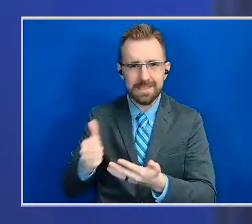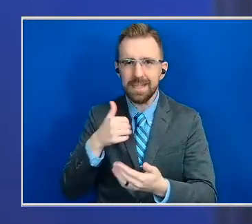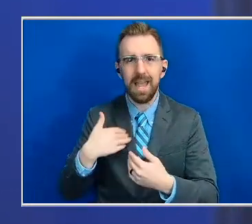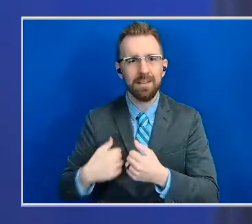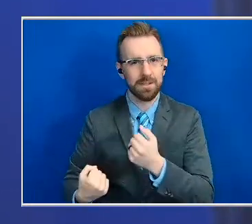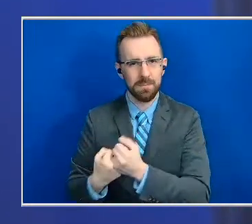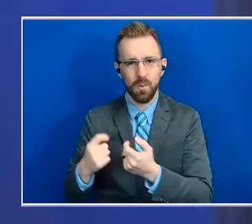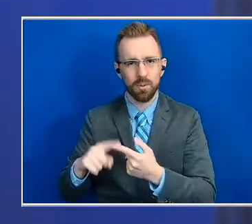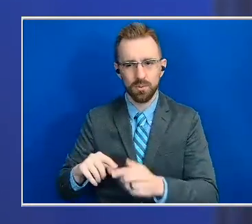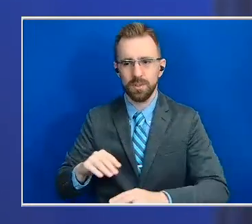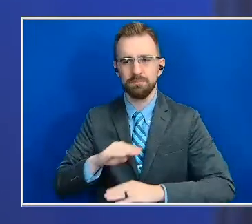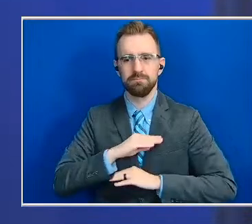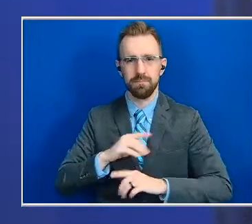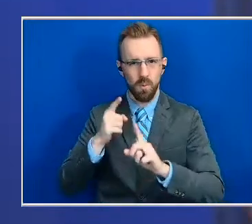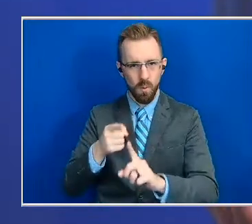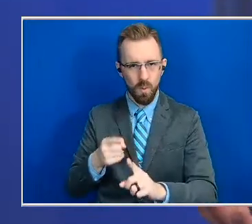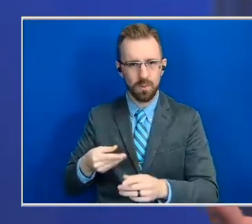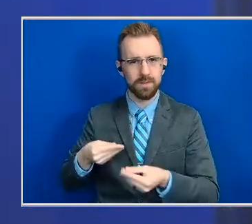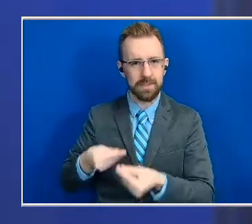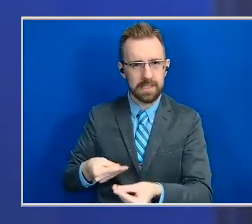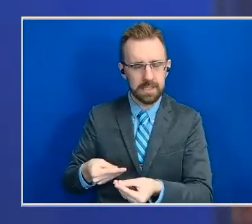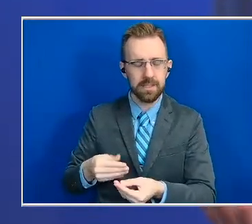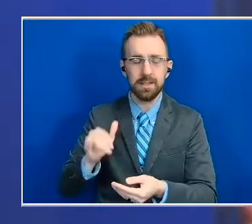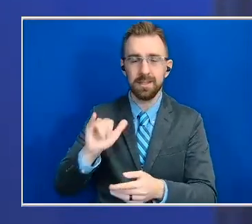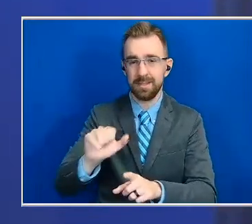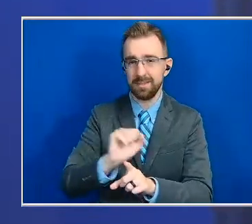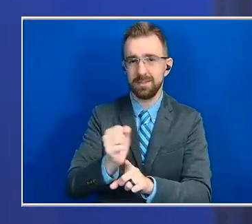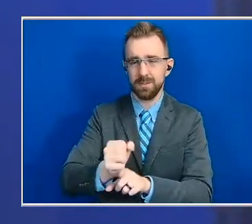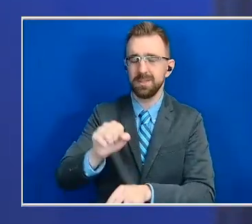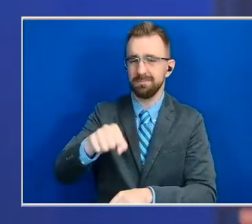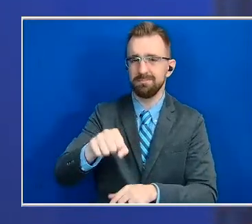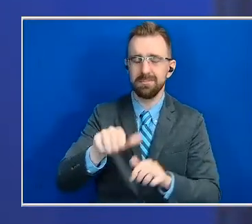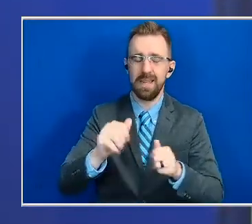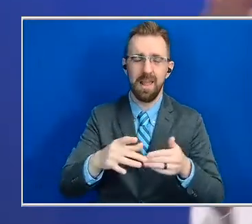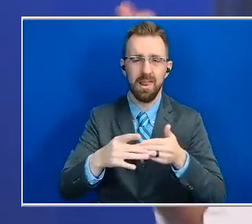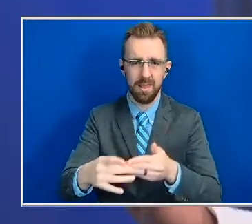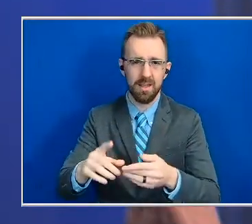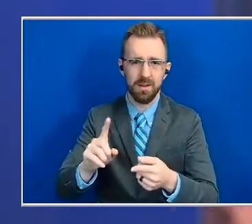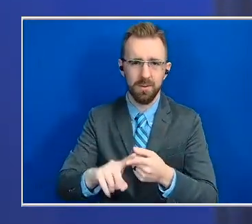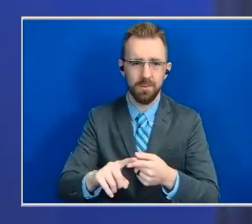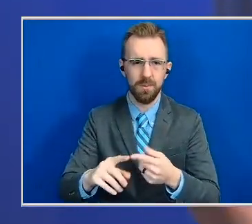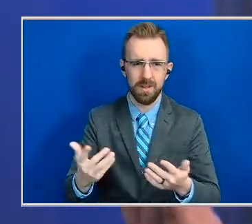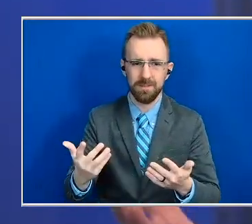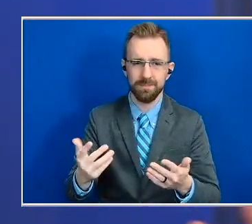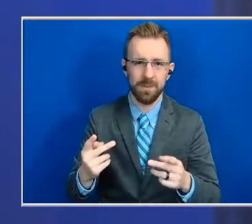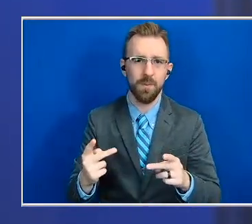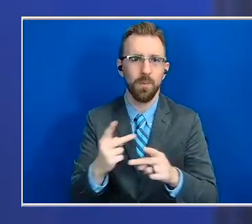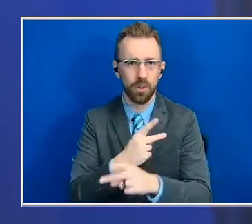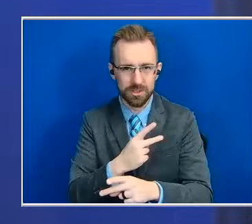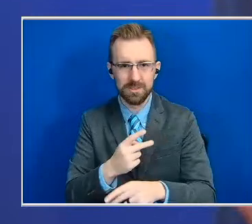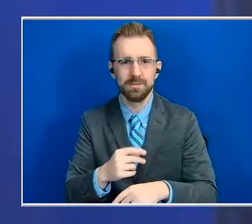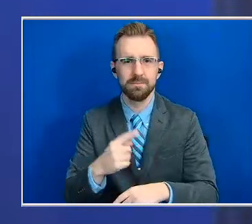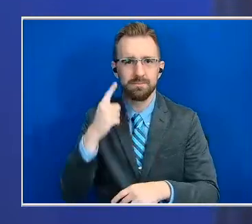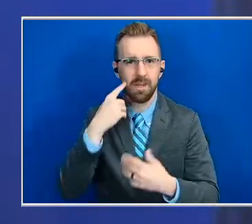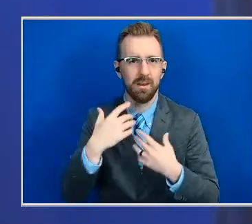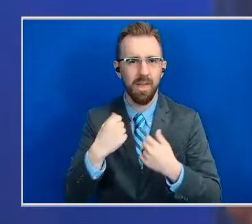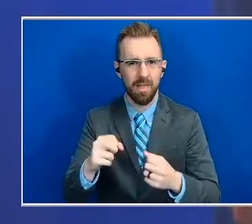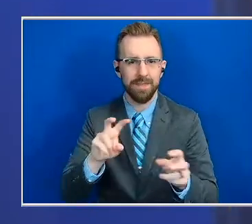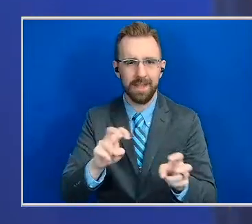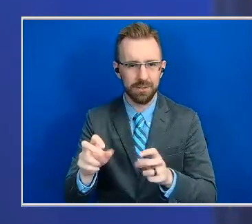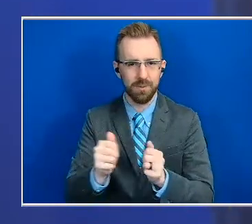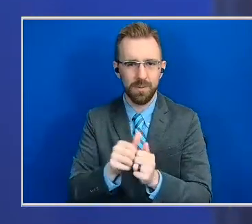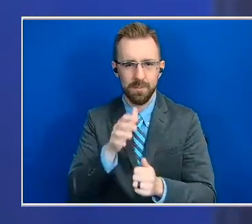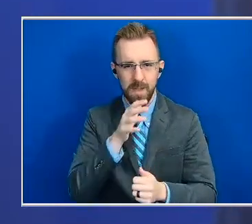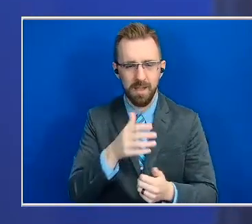breastfeeding goals. And in that situations, yes, it can lead to worsened mental health issues with the mom. And I think in all of